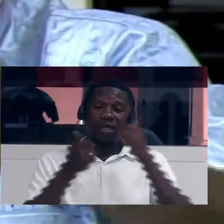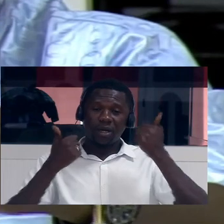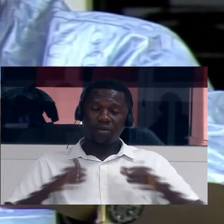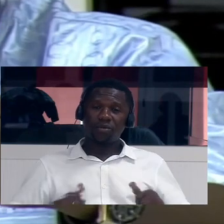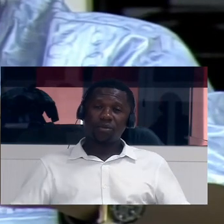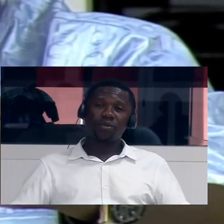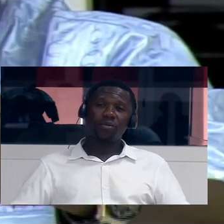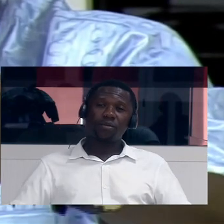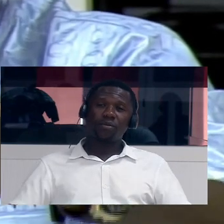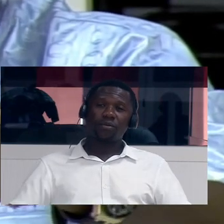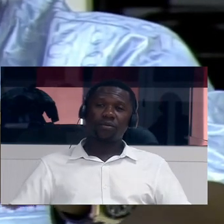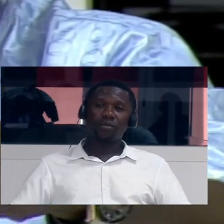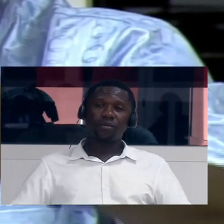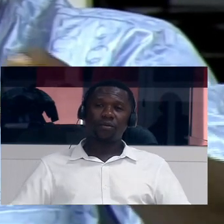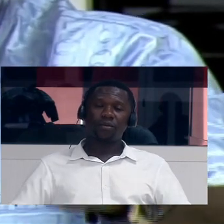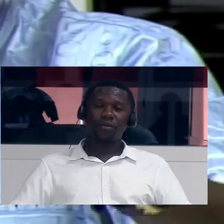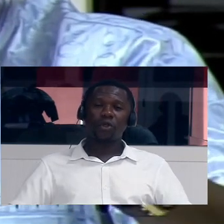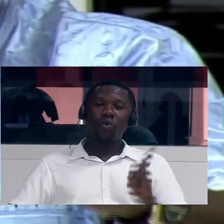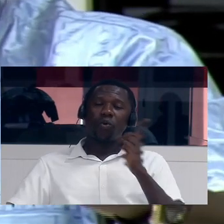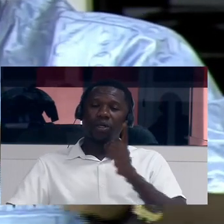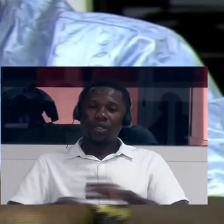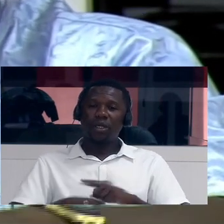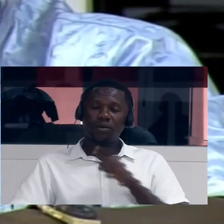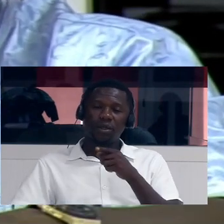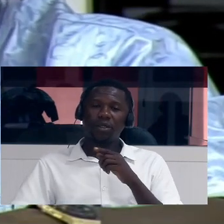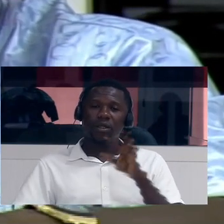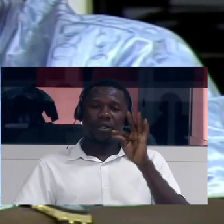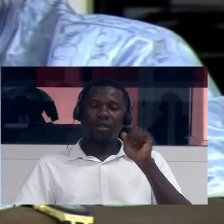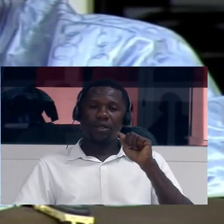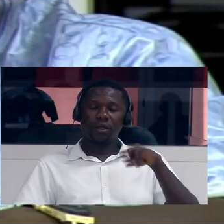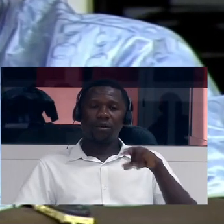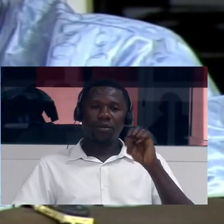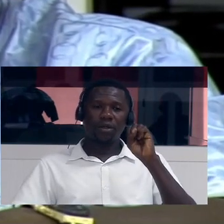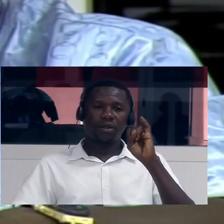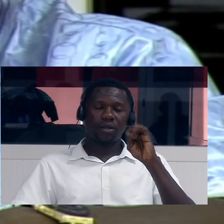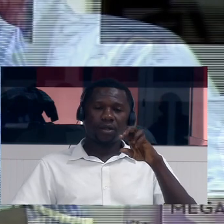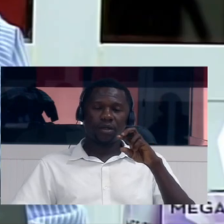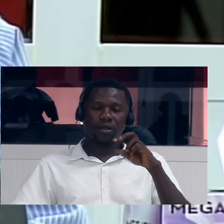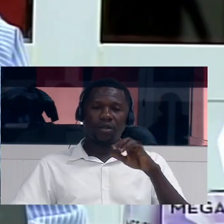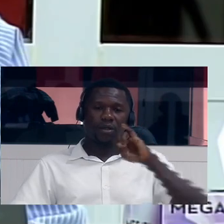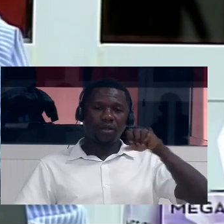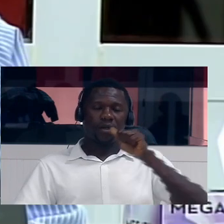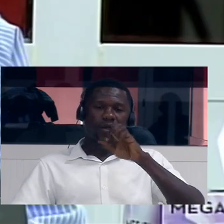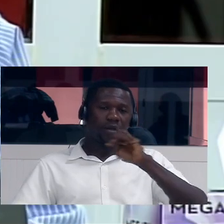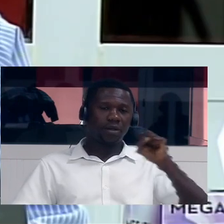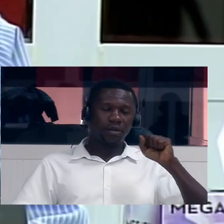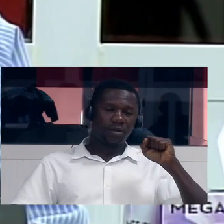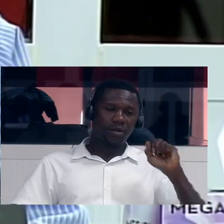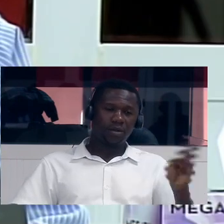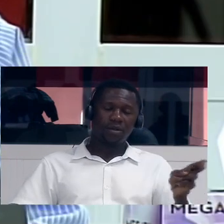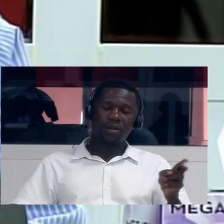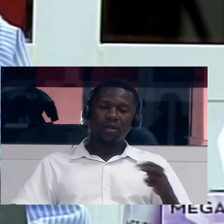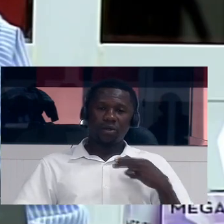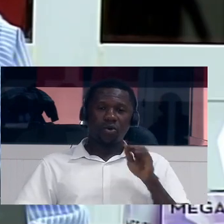did Tamsir Jase arrive at your office? I told you that once he had called me some 15, 20 minutes after he came to my office